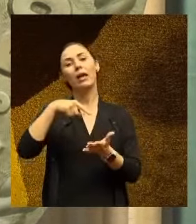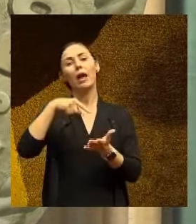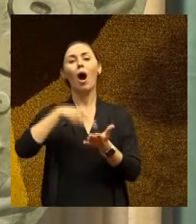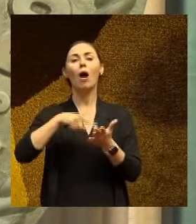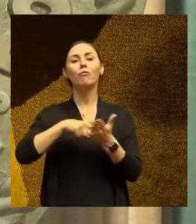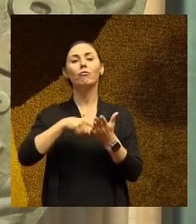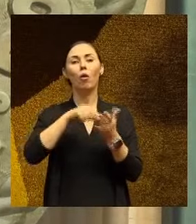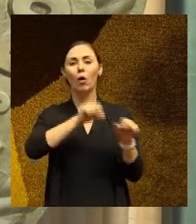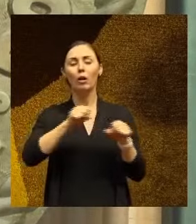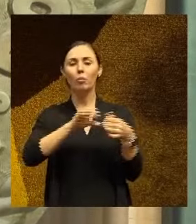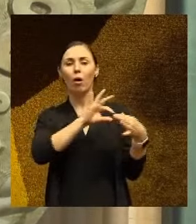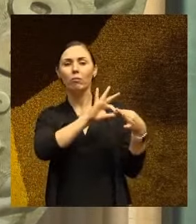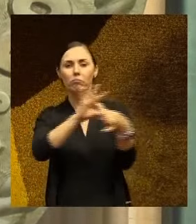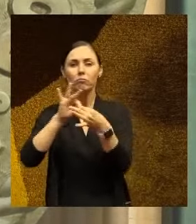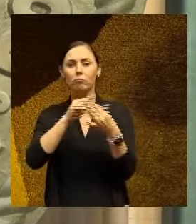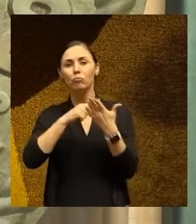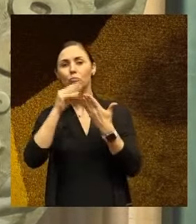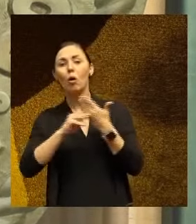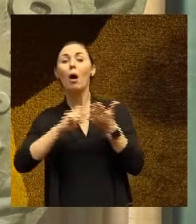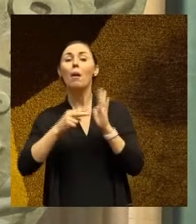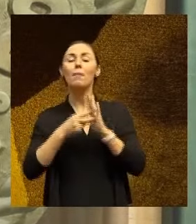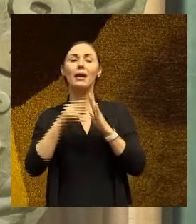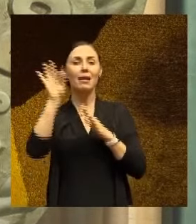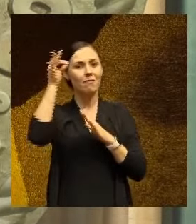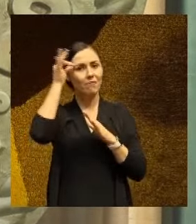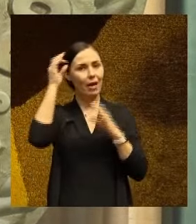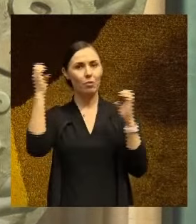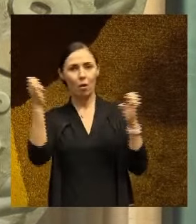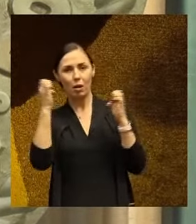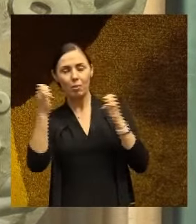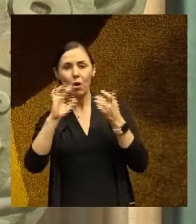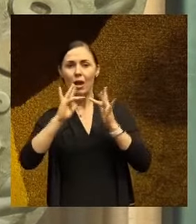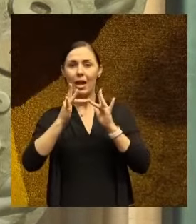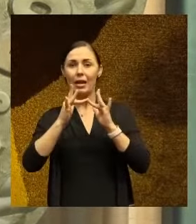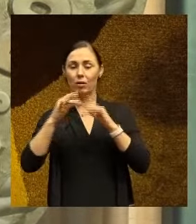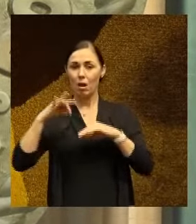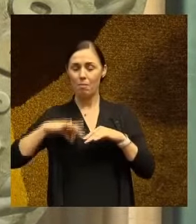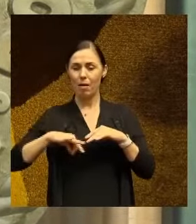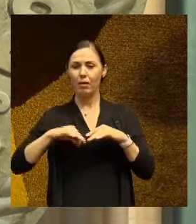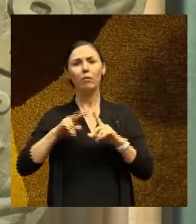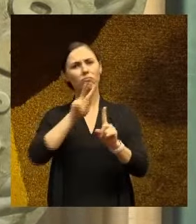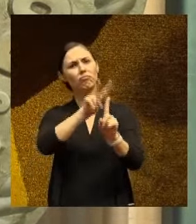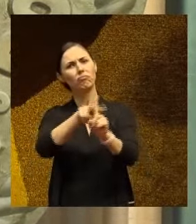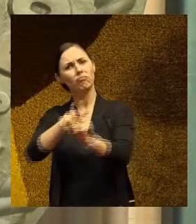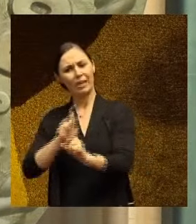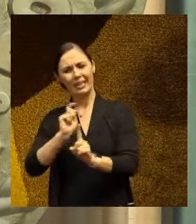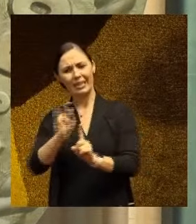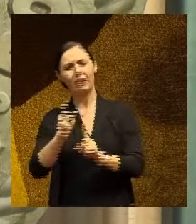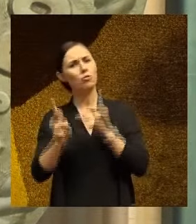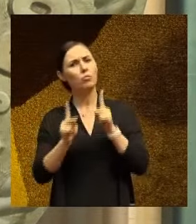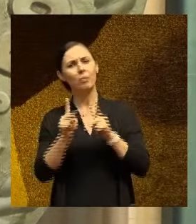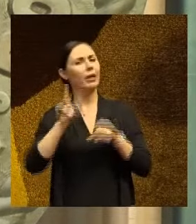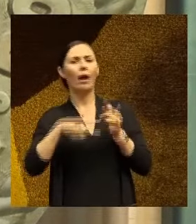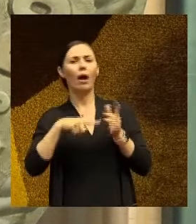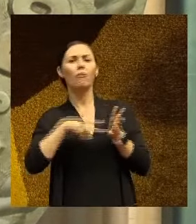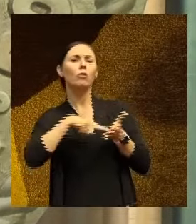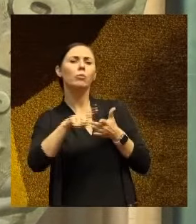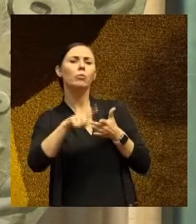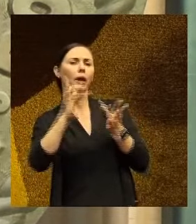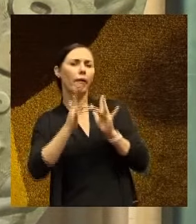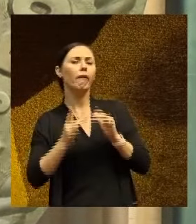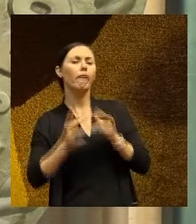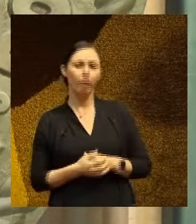federal emergency broadband benefits to those who would not otherwise be able to afford internet service.